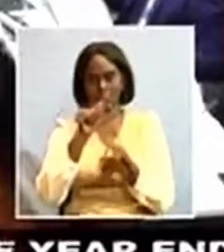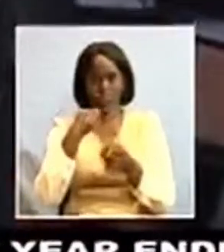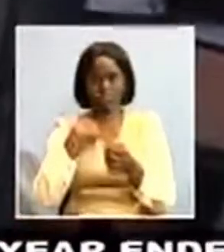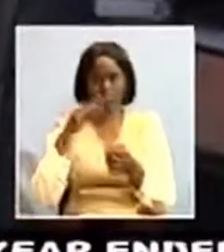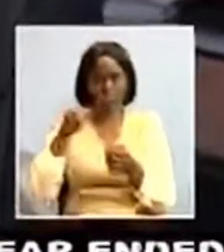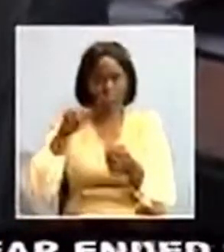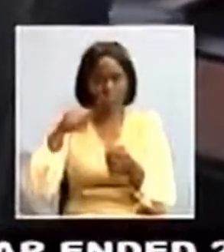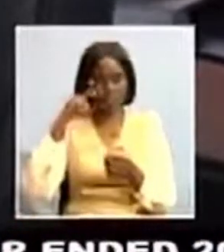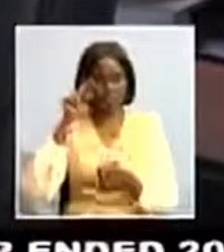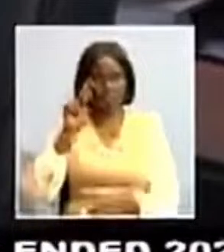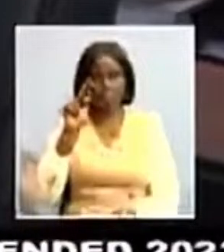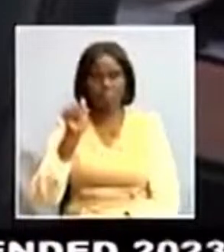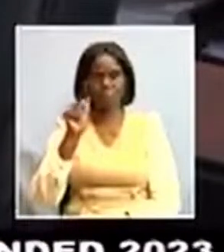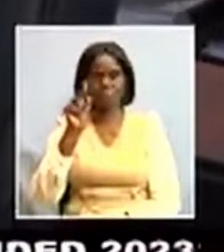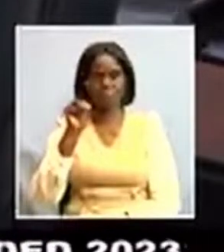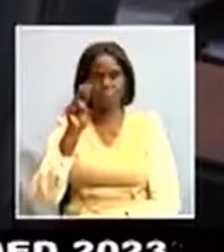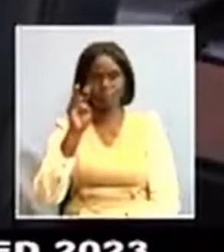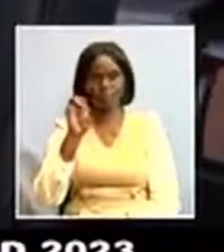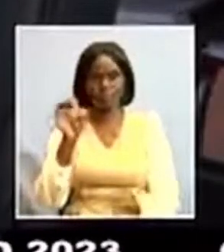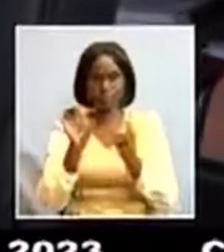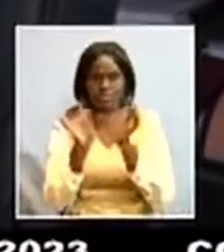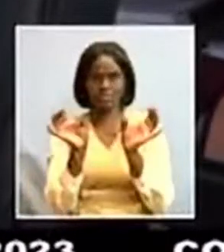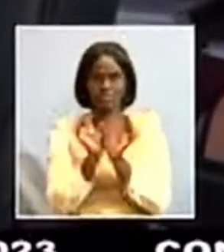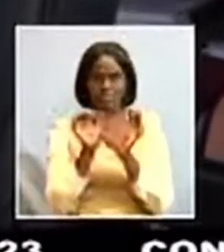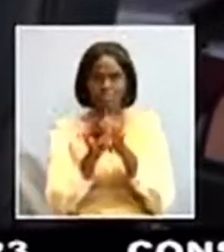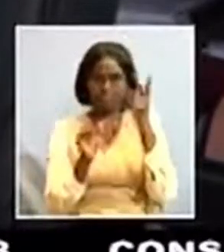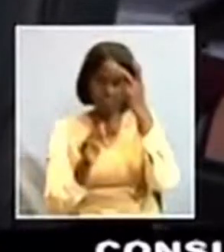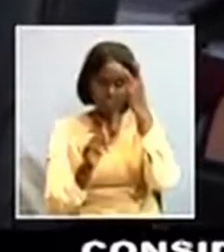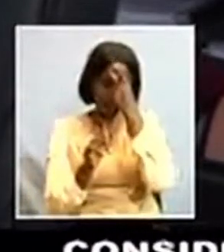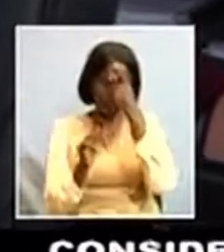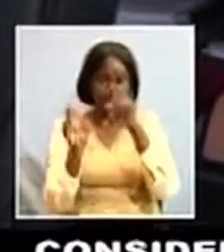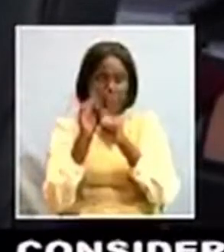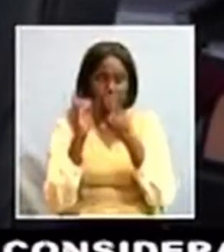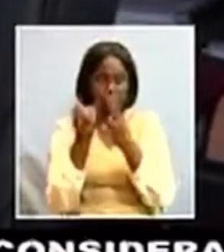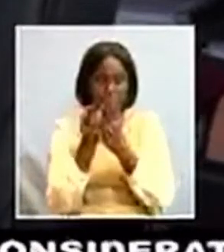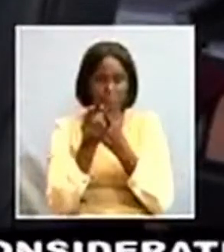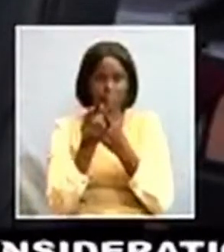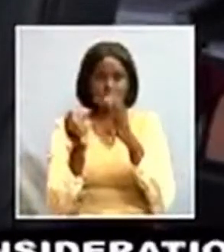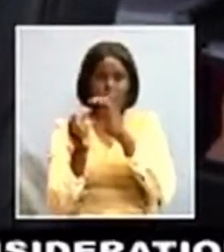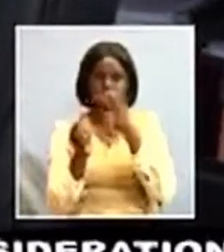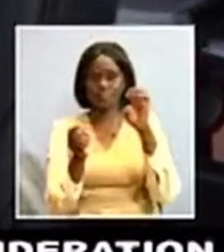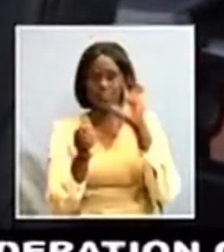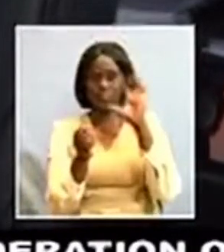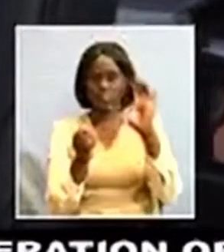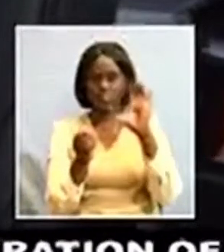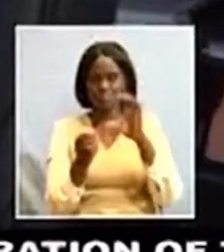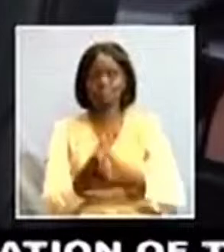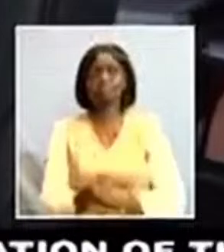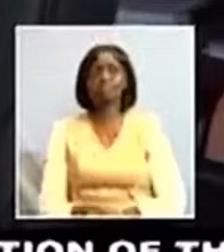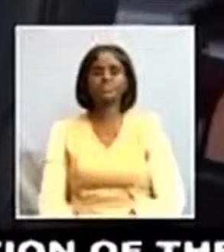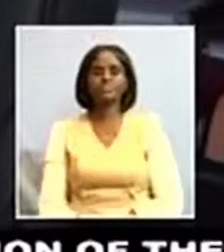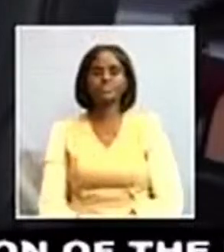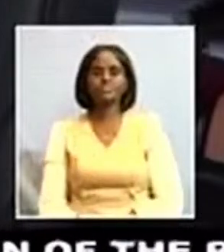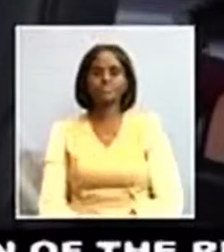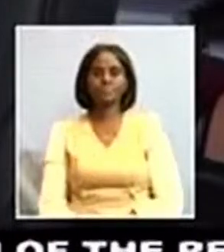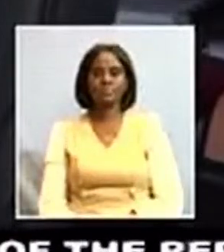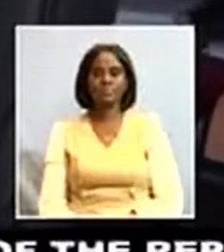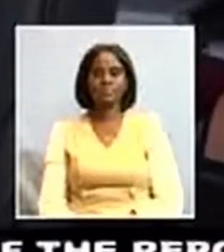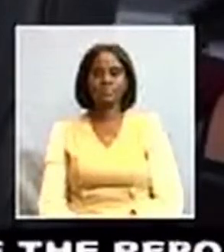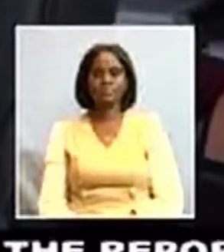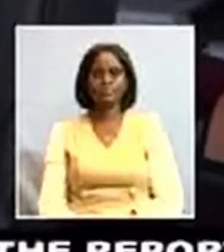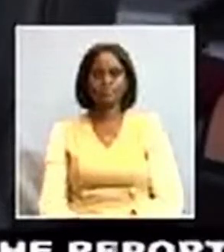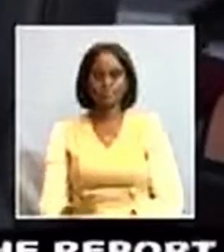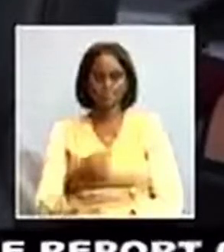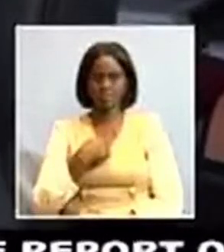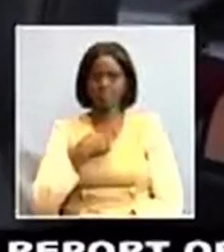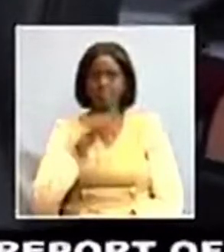Kaumbwe constituency in Petaukei district of the Eastern Province. I'm not so